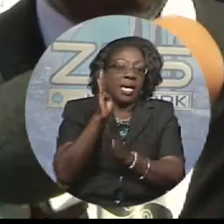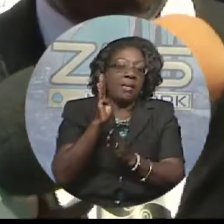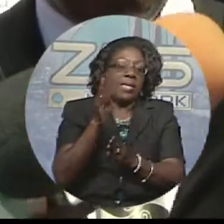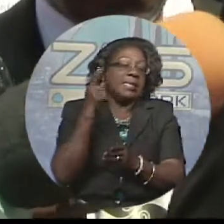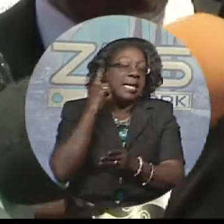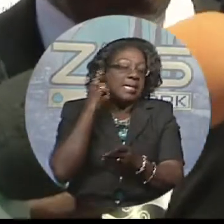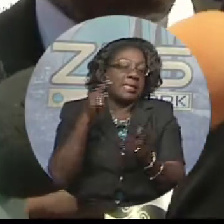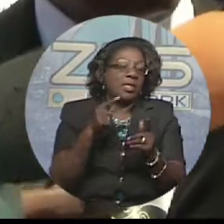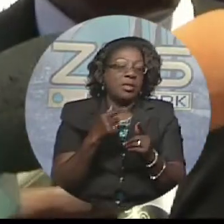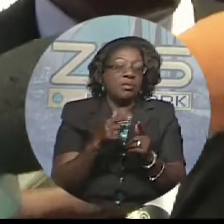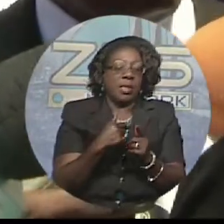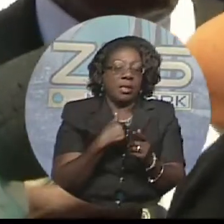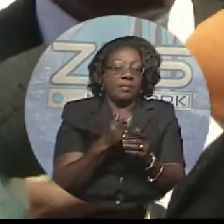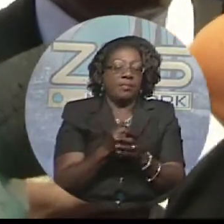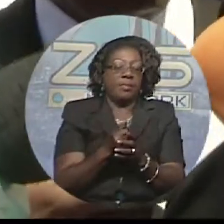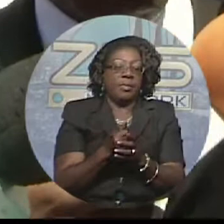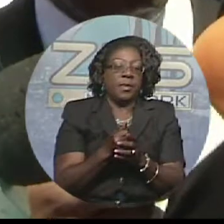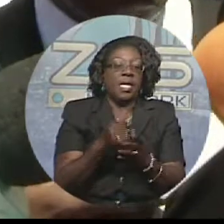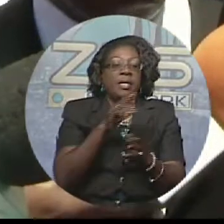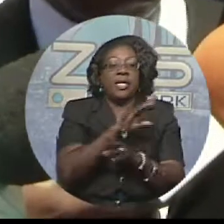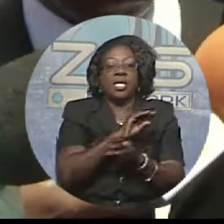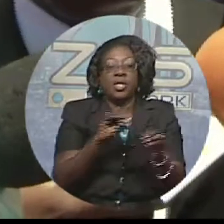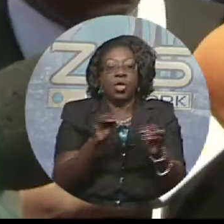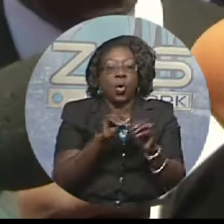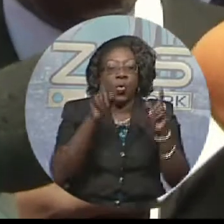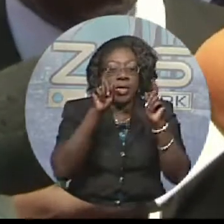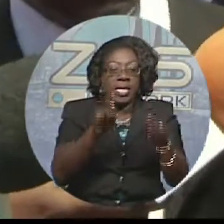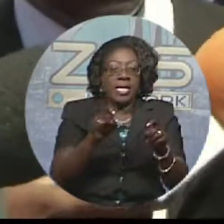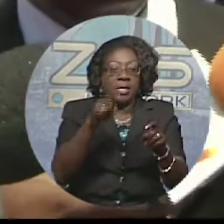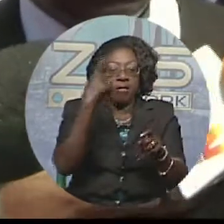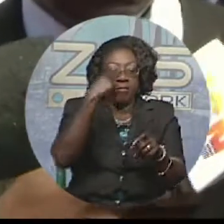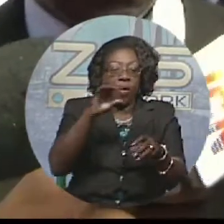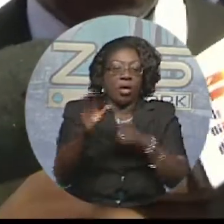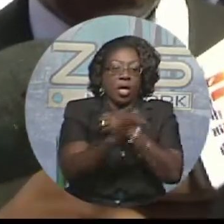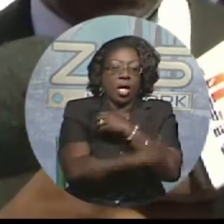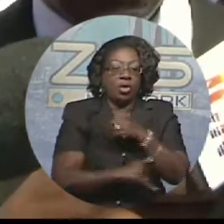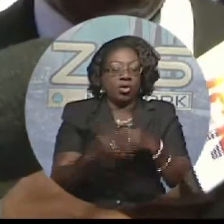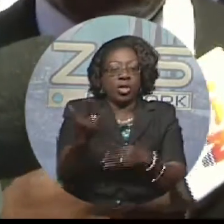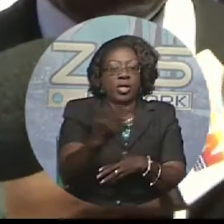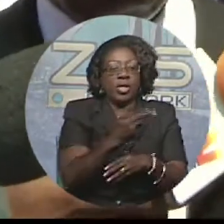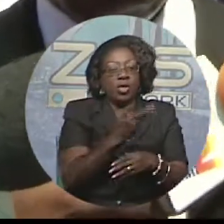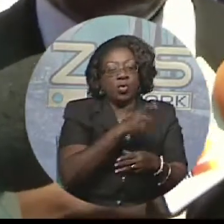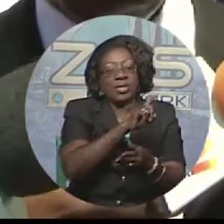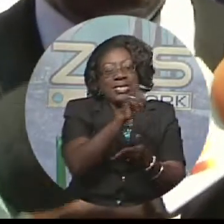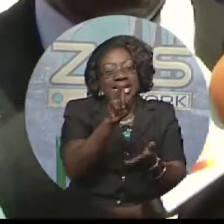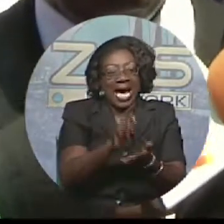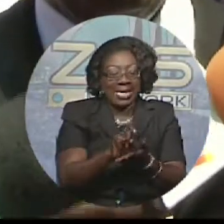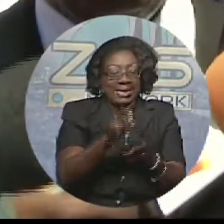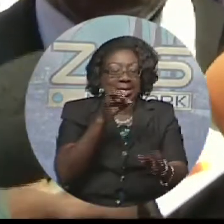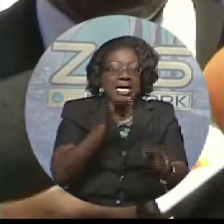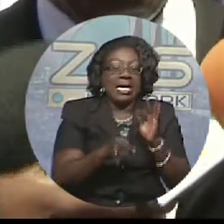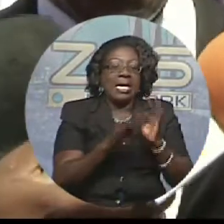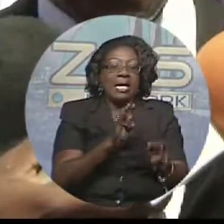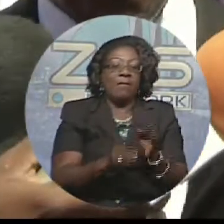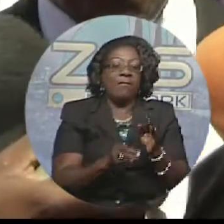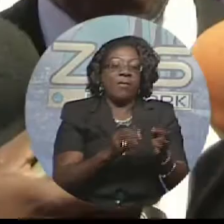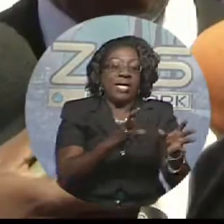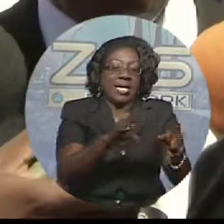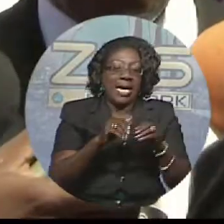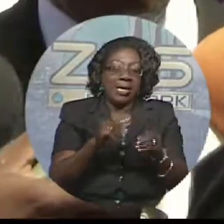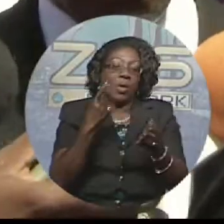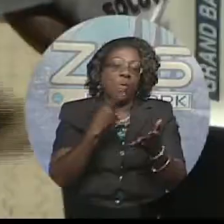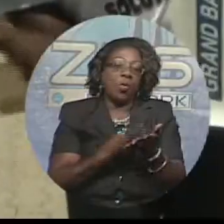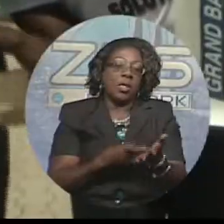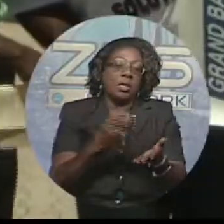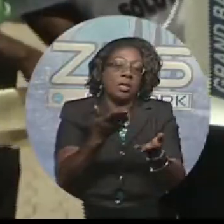Bahamians, hear me out. There is no need for our country to have to introduce new tax if we get what is